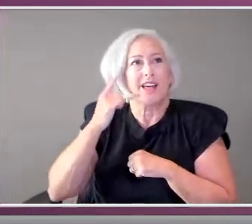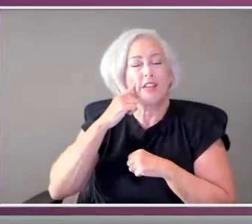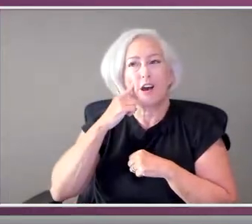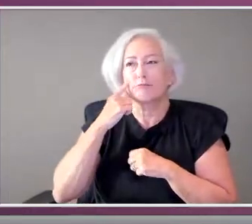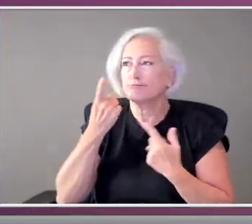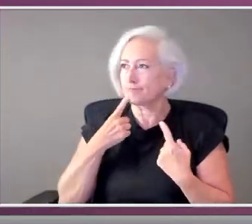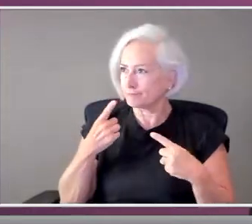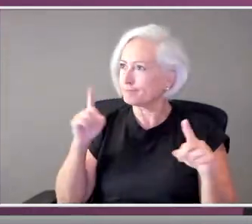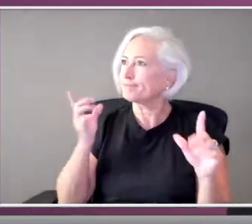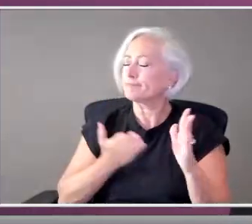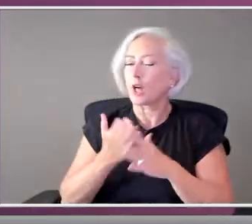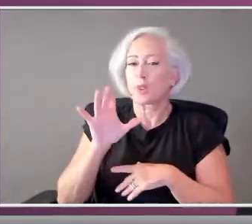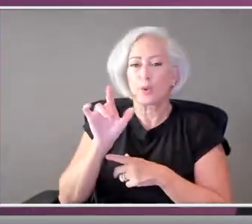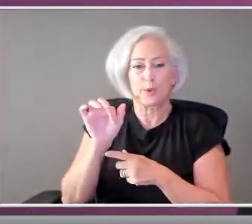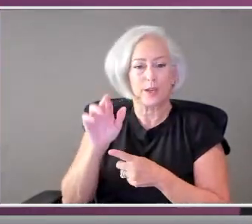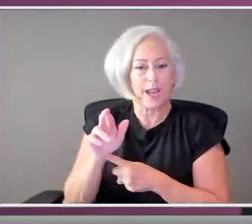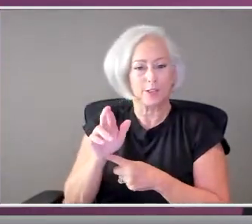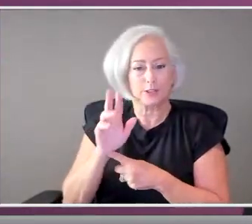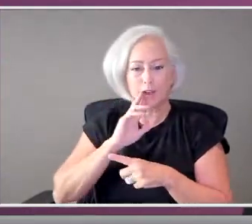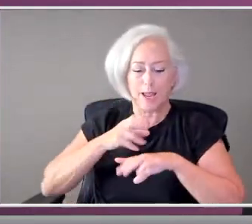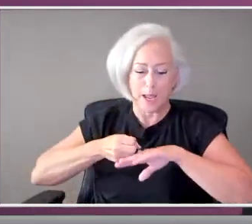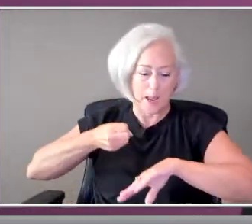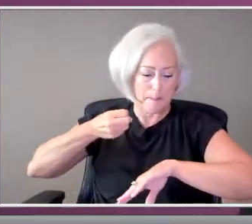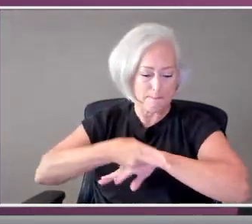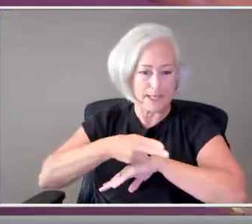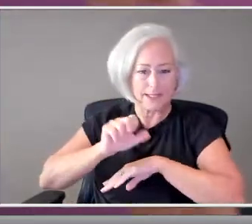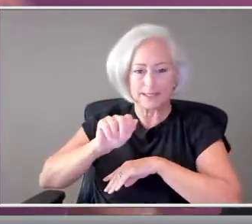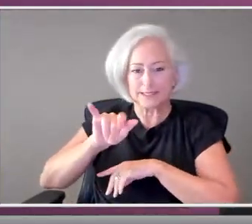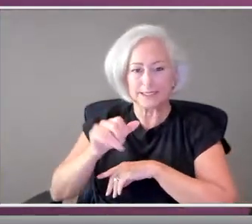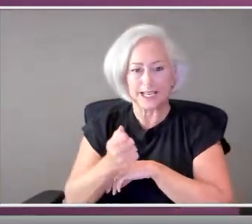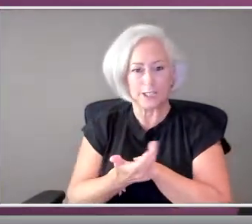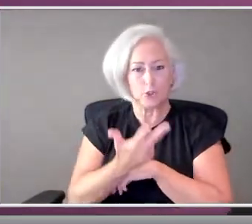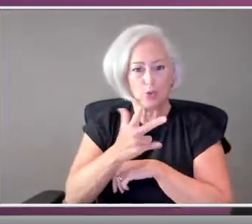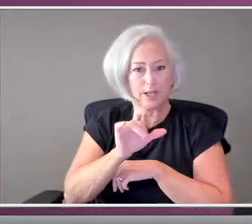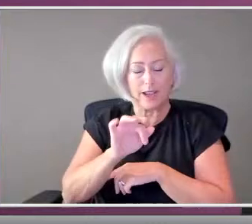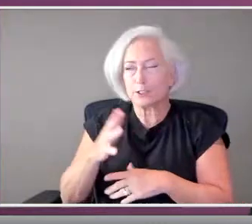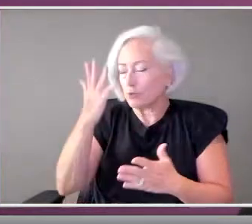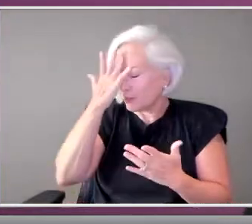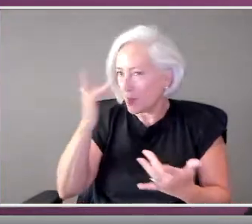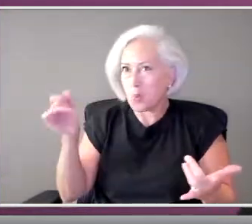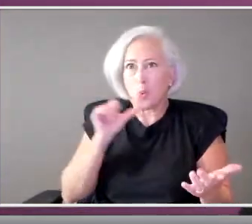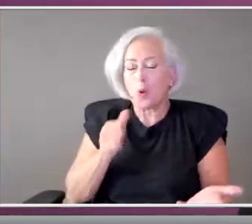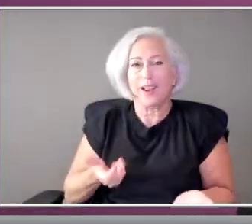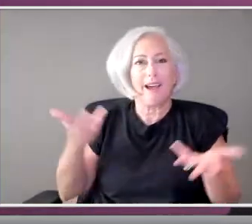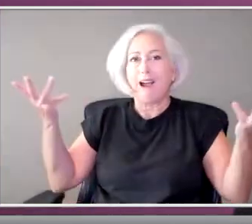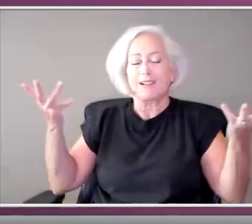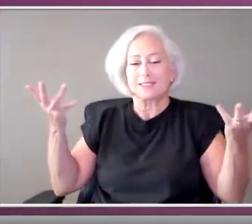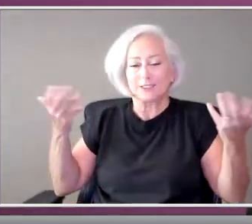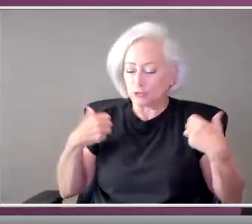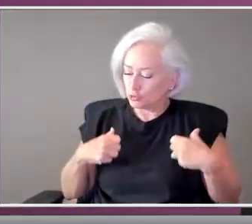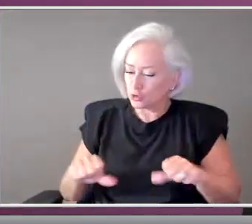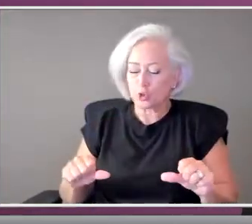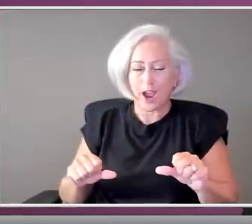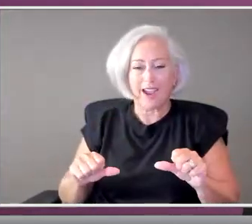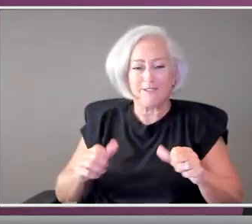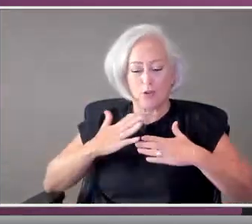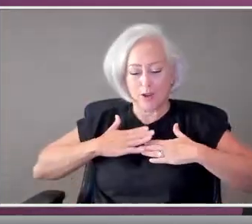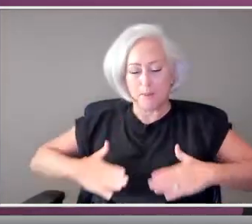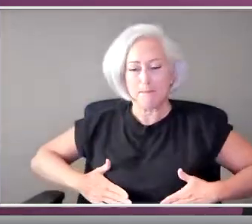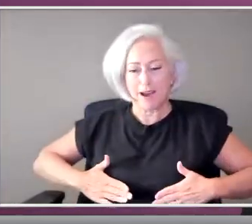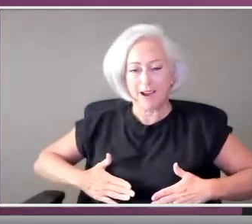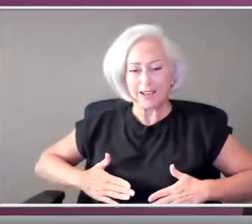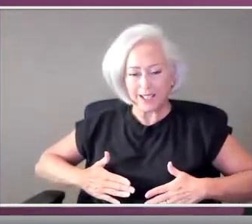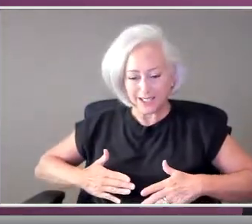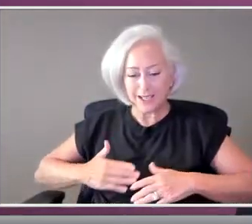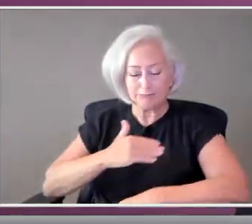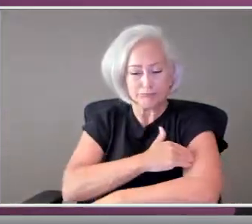cancer. I beat, stage 3 cancer. Why not? Right. Why not try for, a